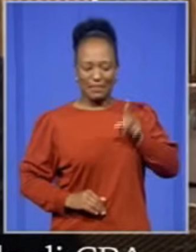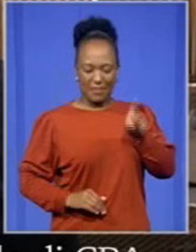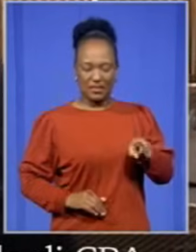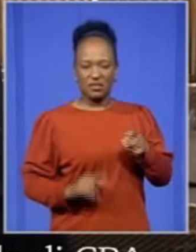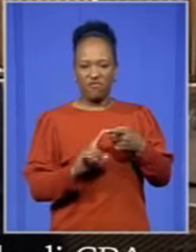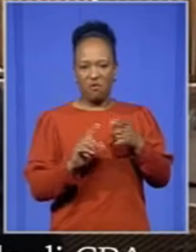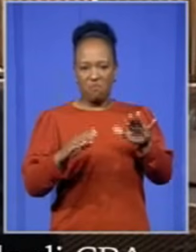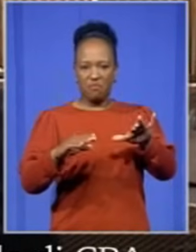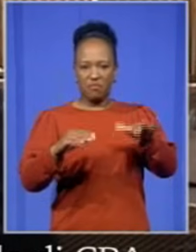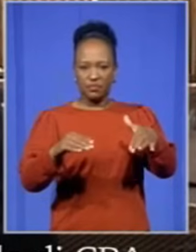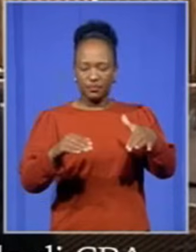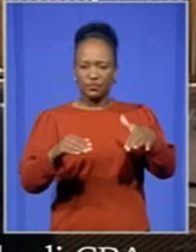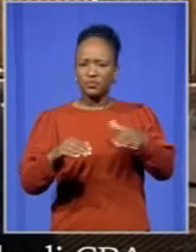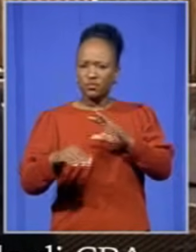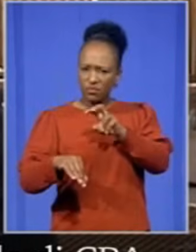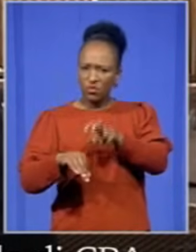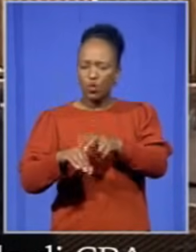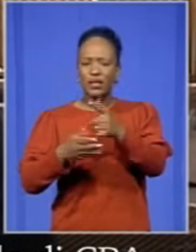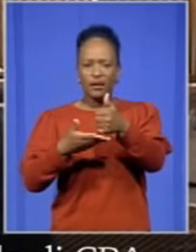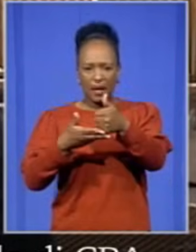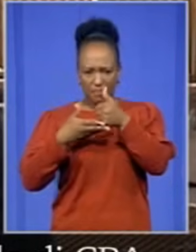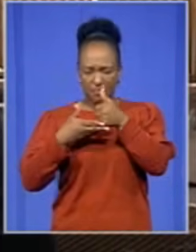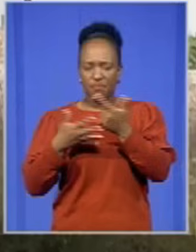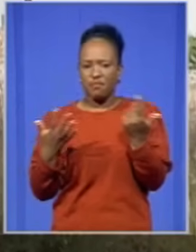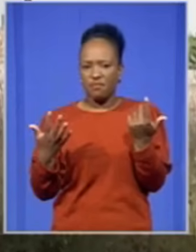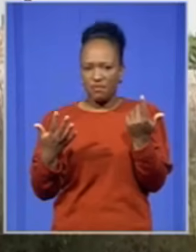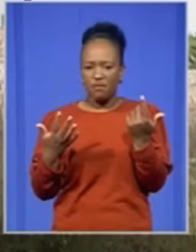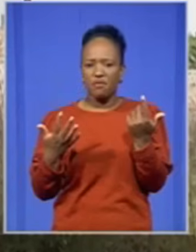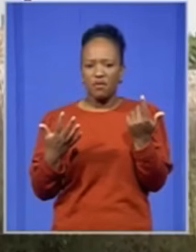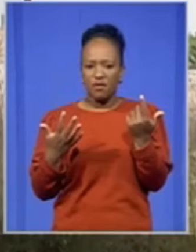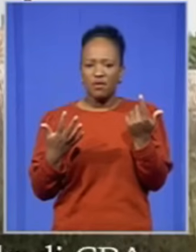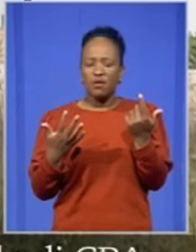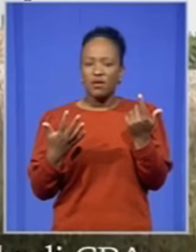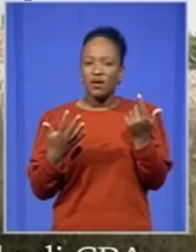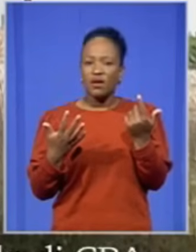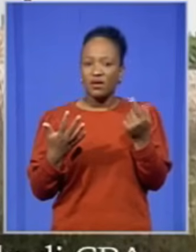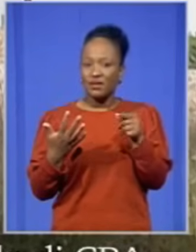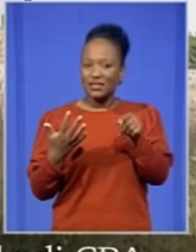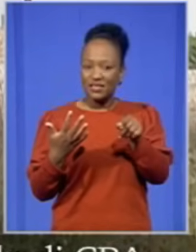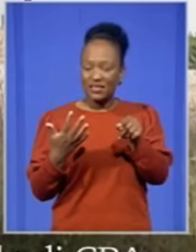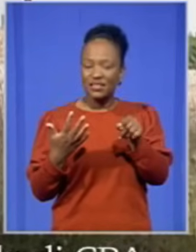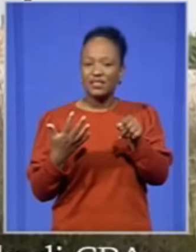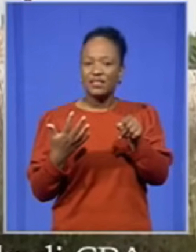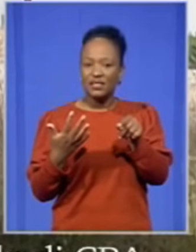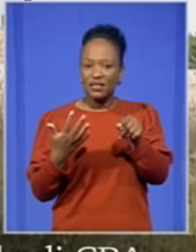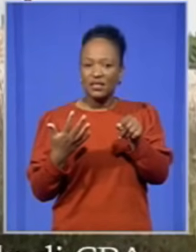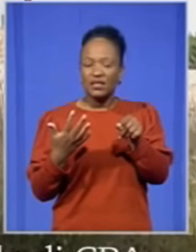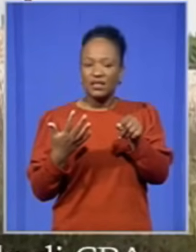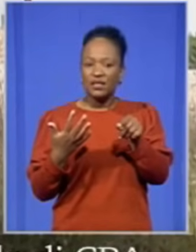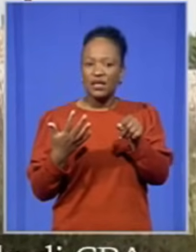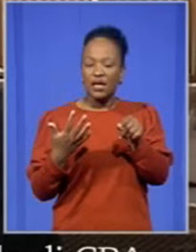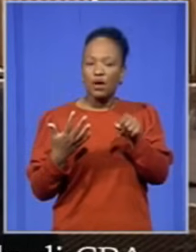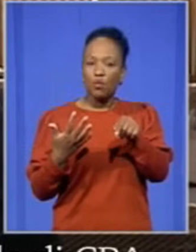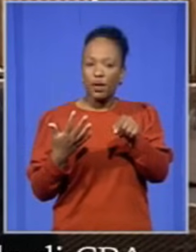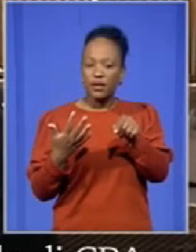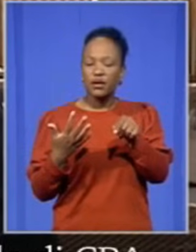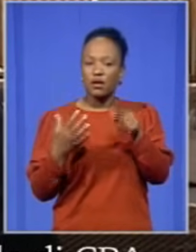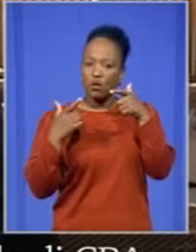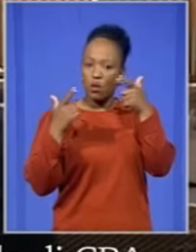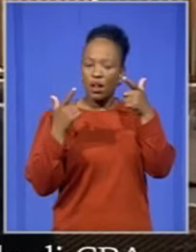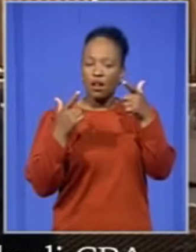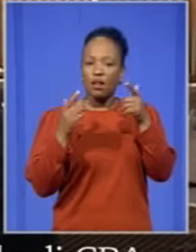gore mmusa wa kgotla a re fe a re rebolele yone